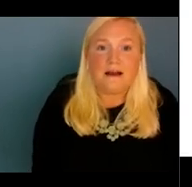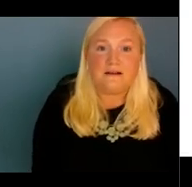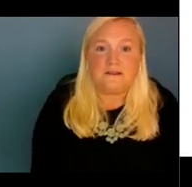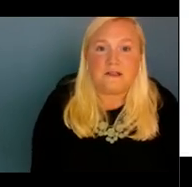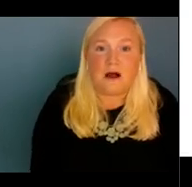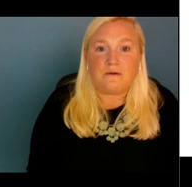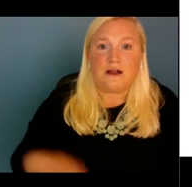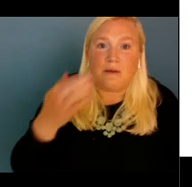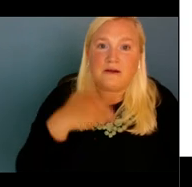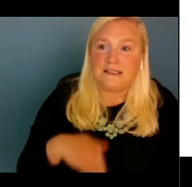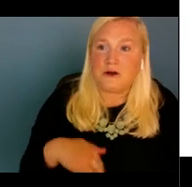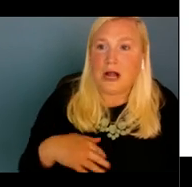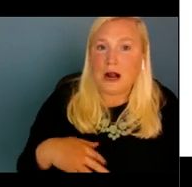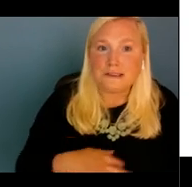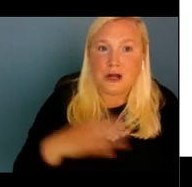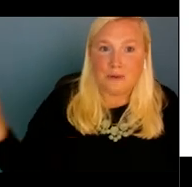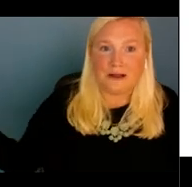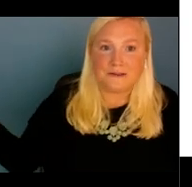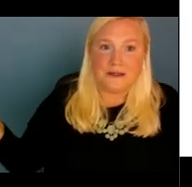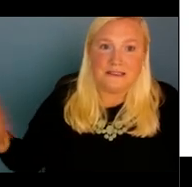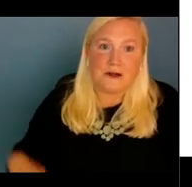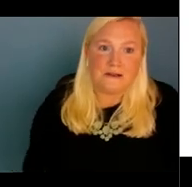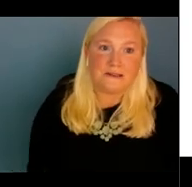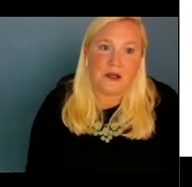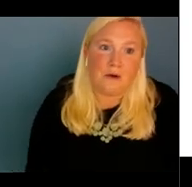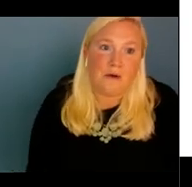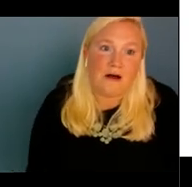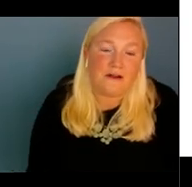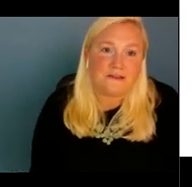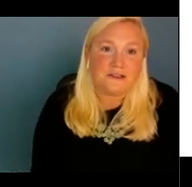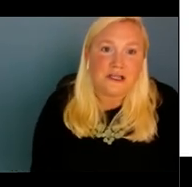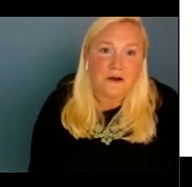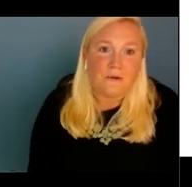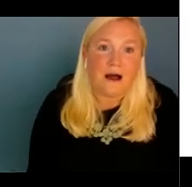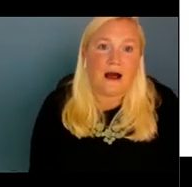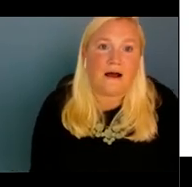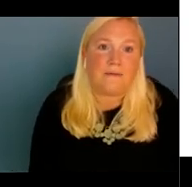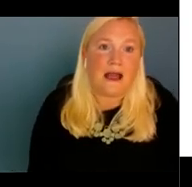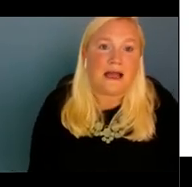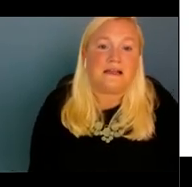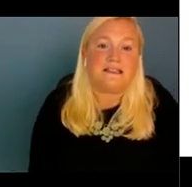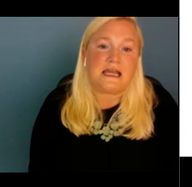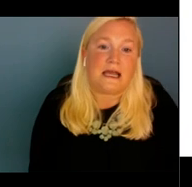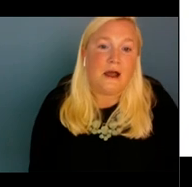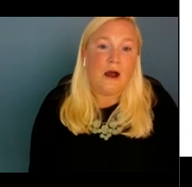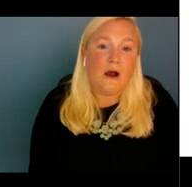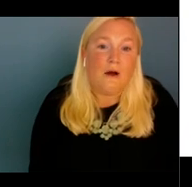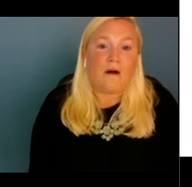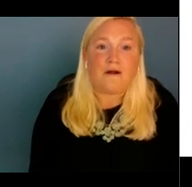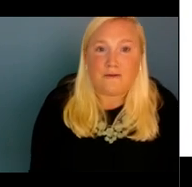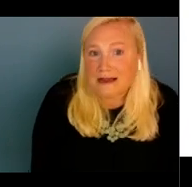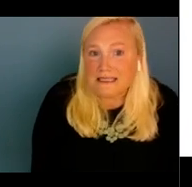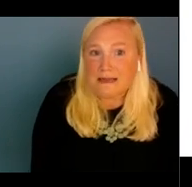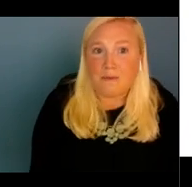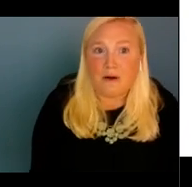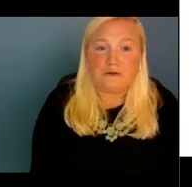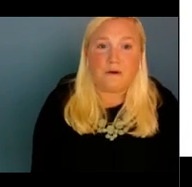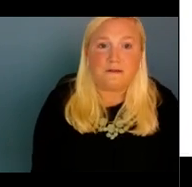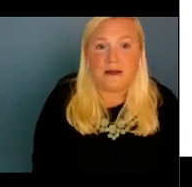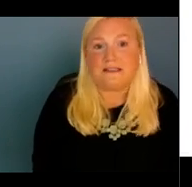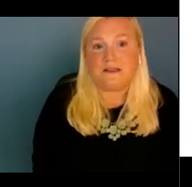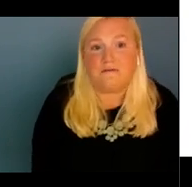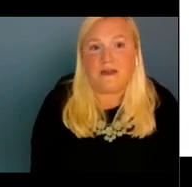mean, I think Scott was talking about considering our scope, but also considering the scope of others too, and seeing whether that